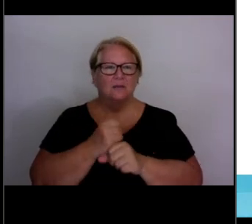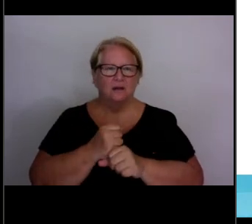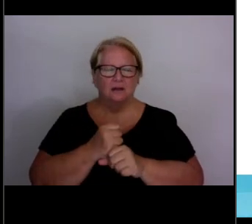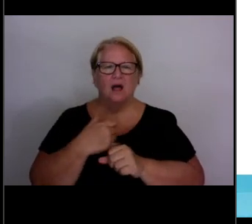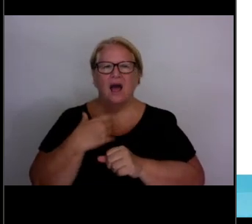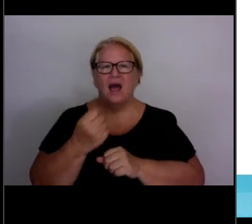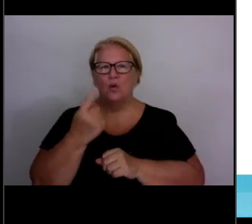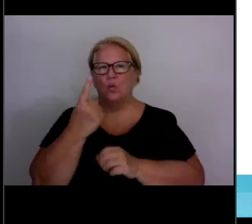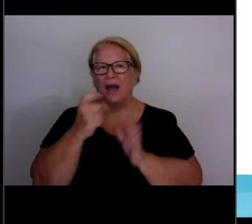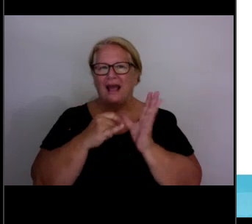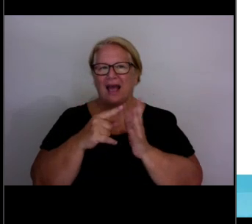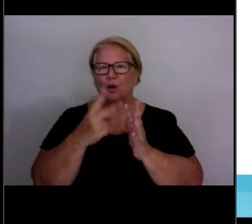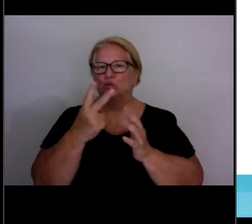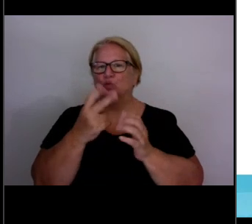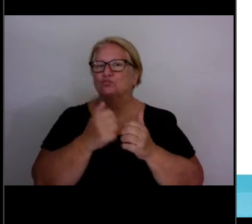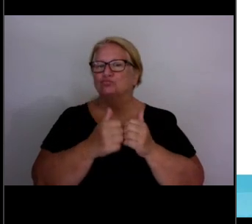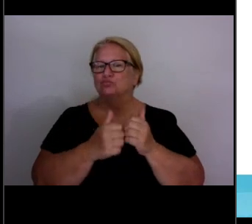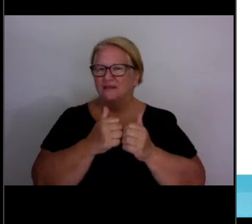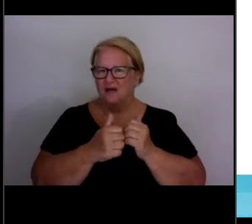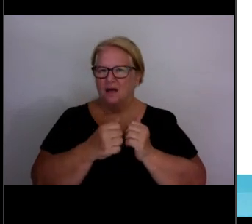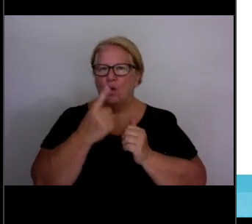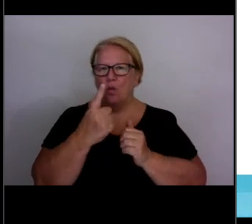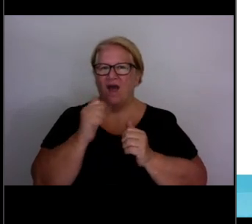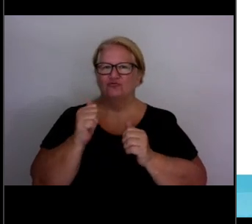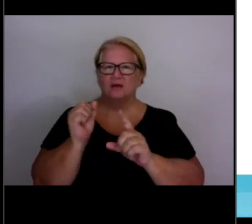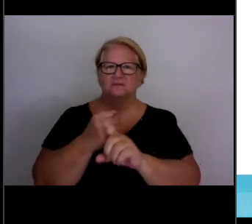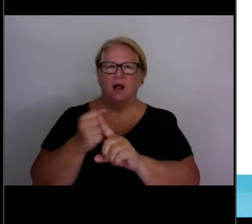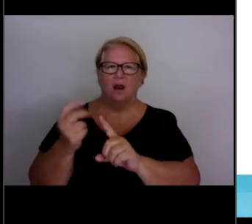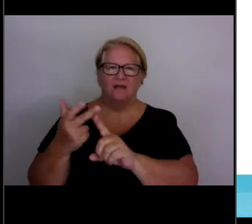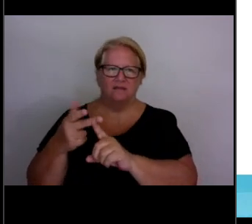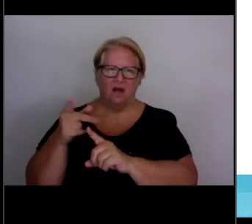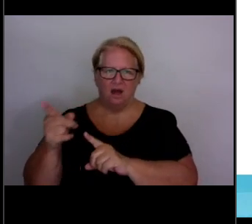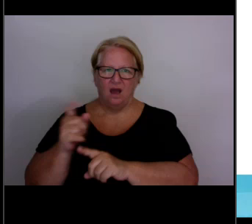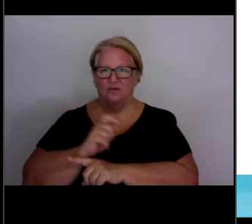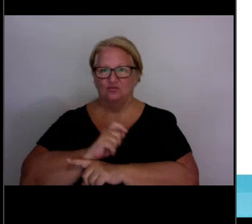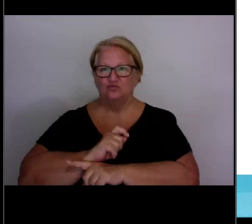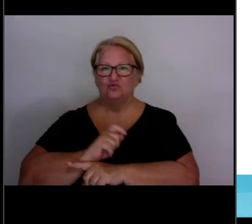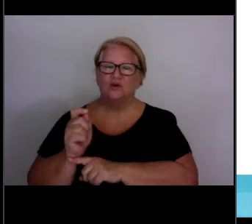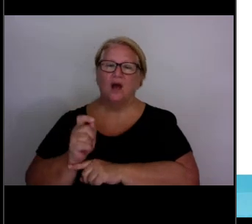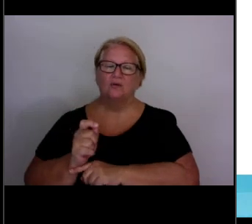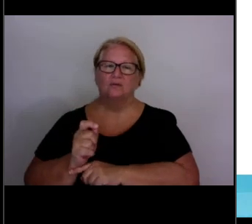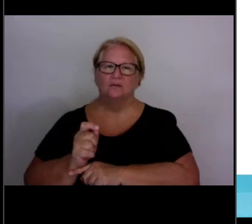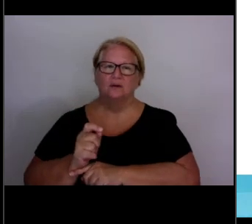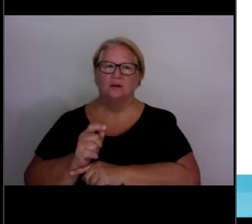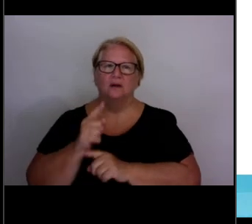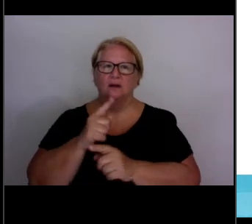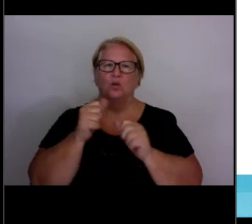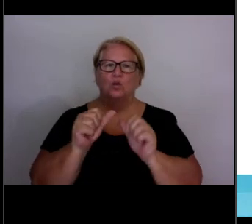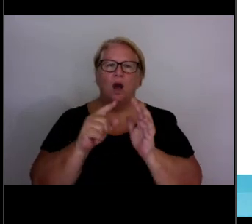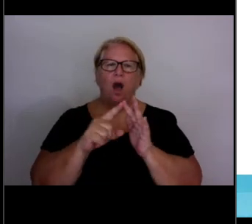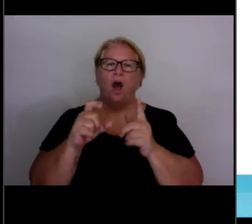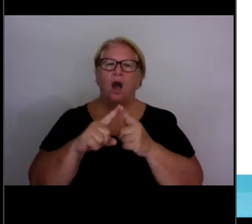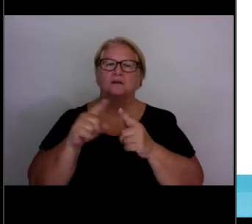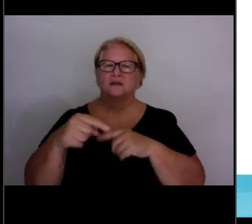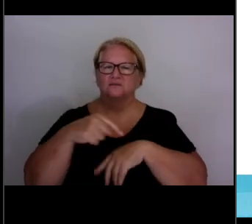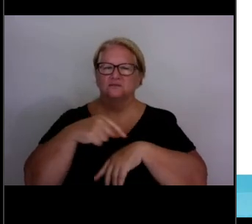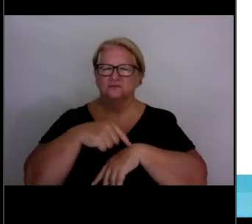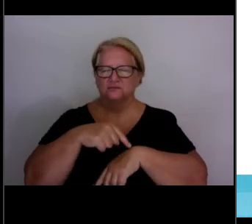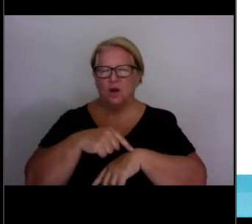two brothers. One had assaulted the other and was charged. So the defendant was using ice at the time of the assault, and that